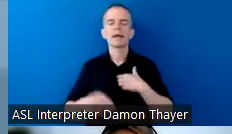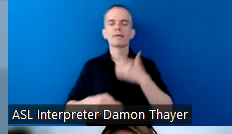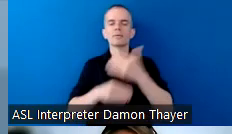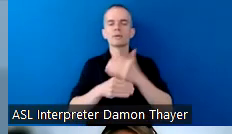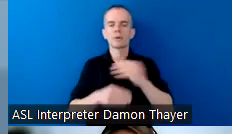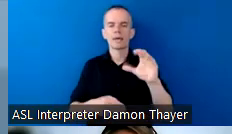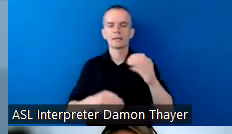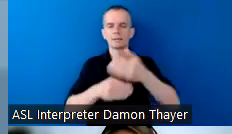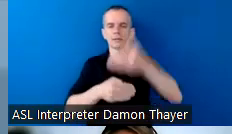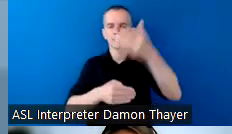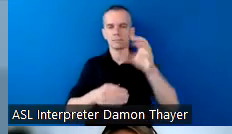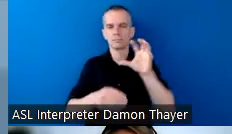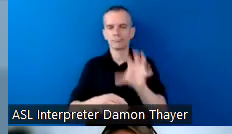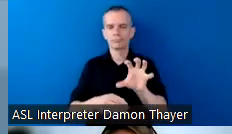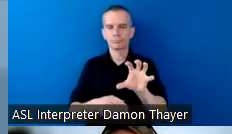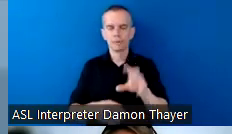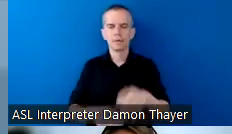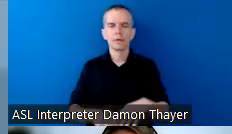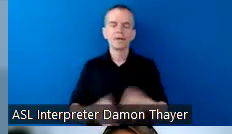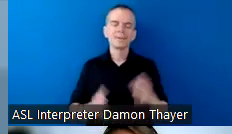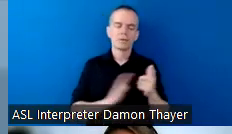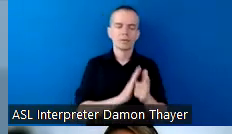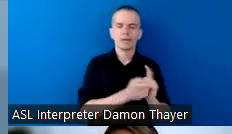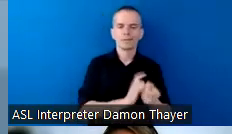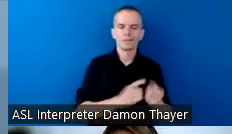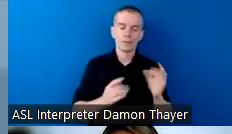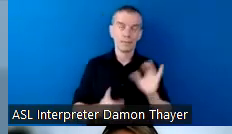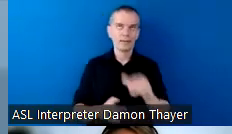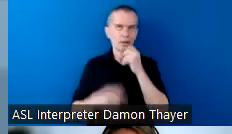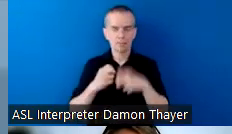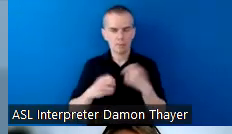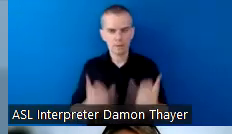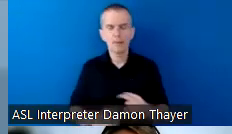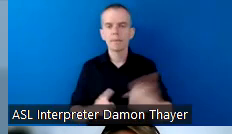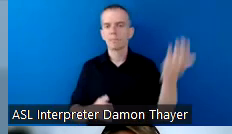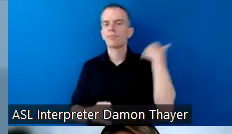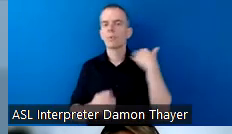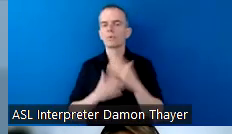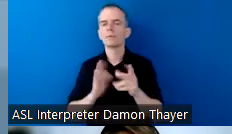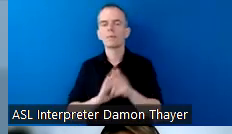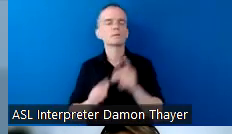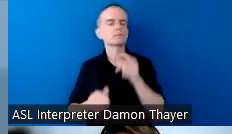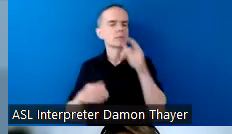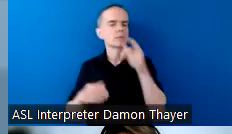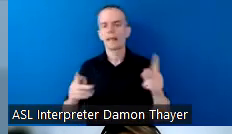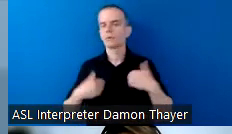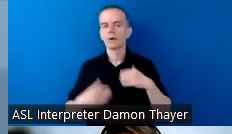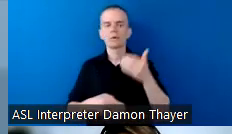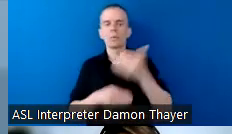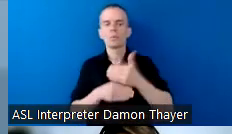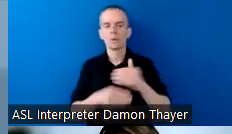there's been a change in the law, so it's not really that much of an issue anymore. But there were policies saying you may not have a window air